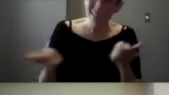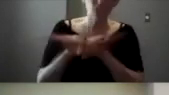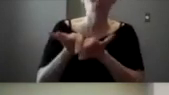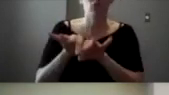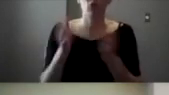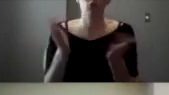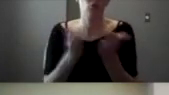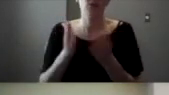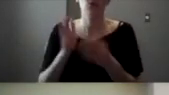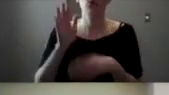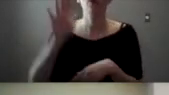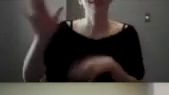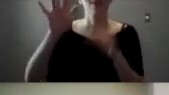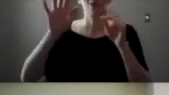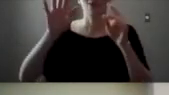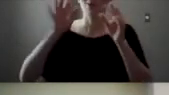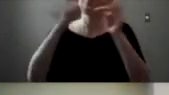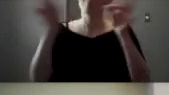slide.